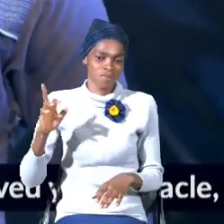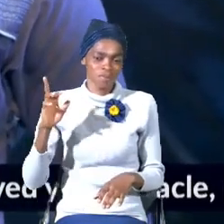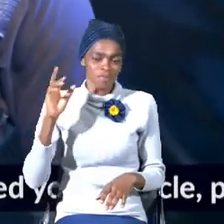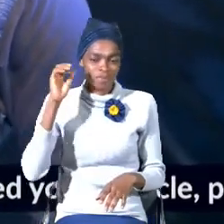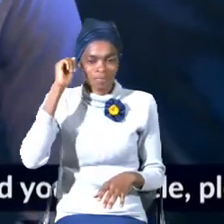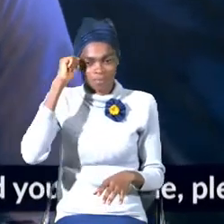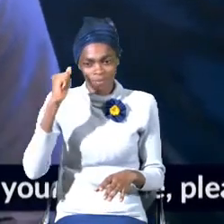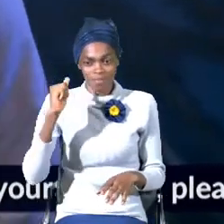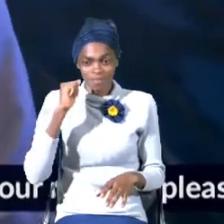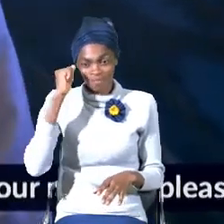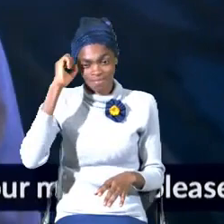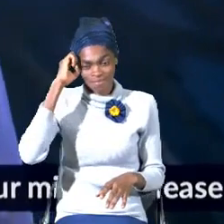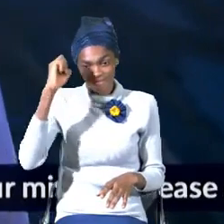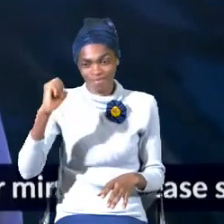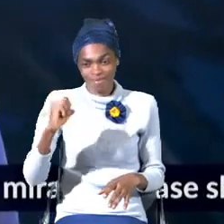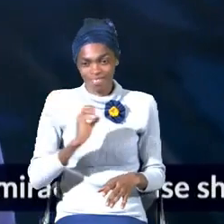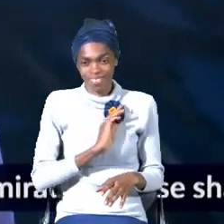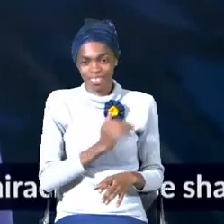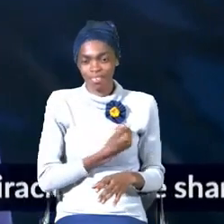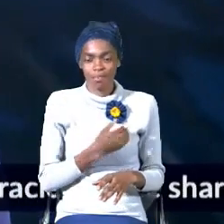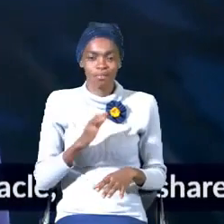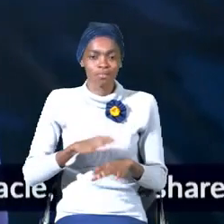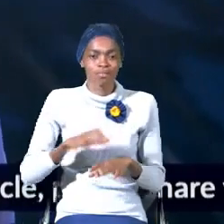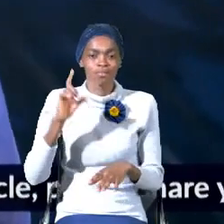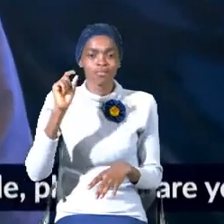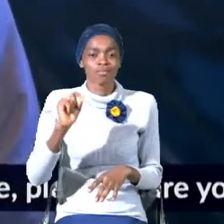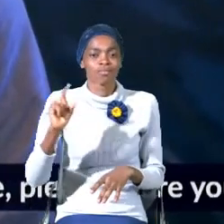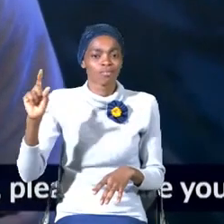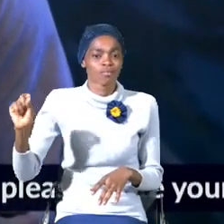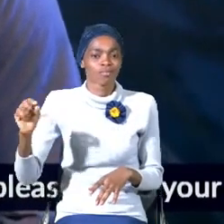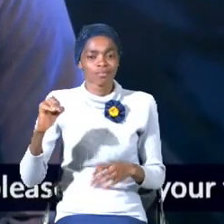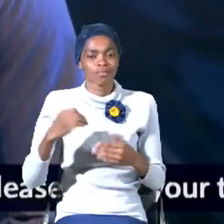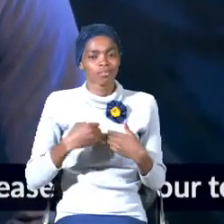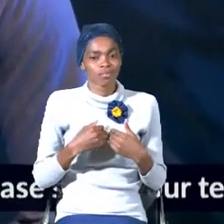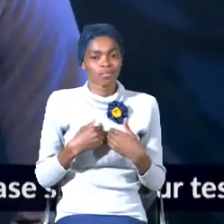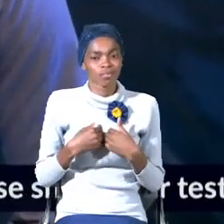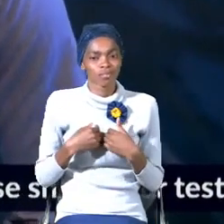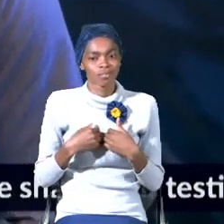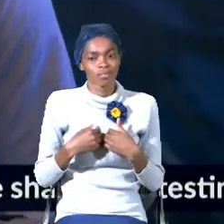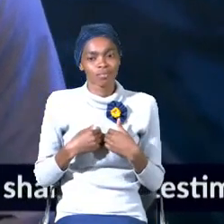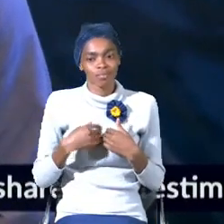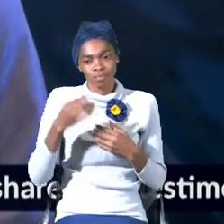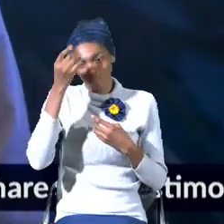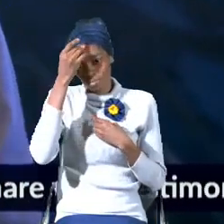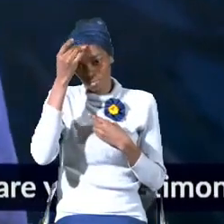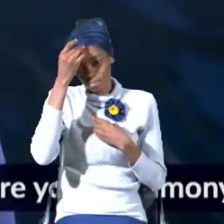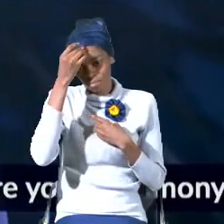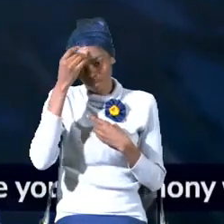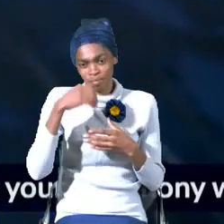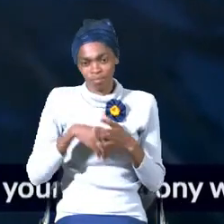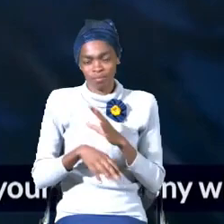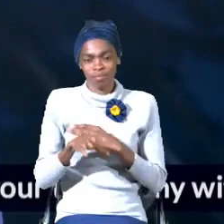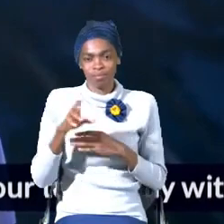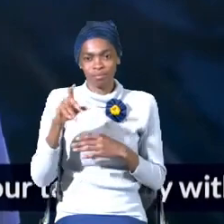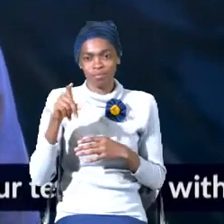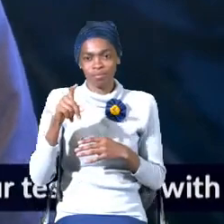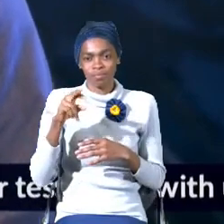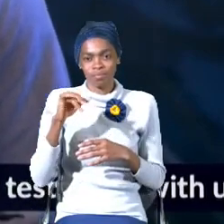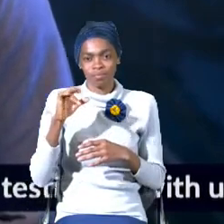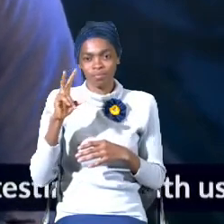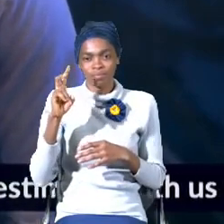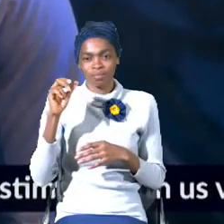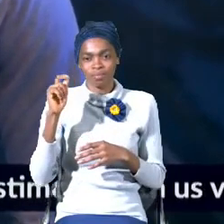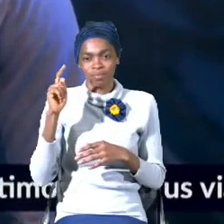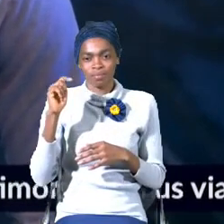2020, I had this sickness, this disease on my primary part, the swelling up. I don't know how I went to chemist,